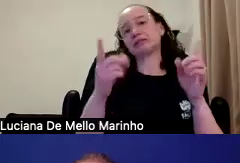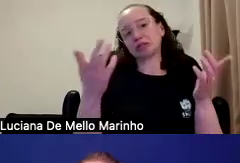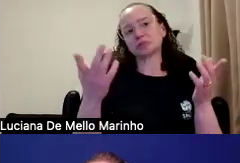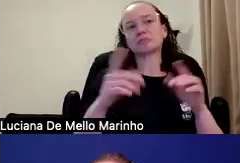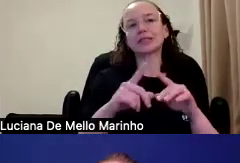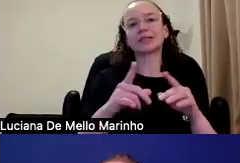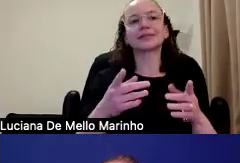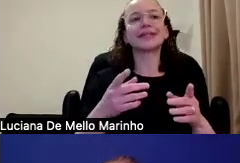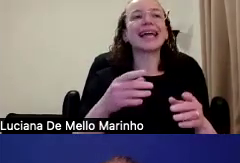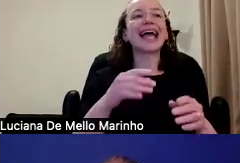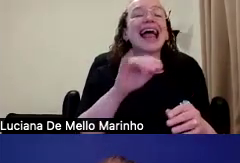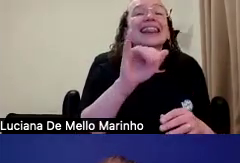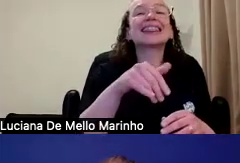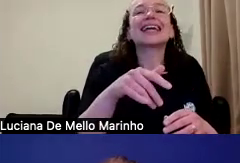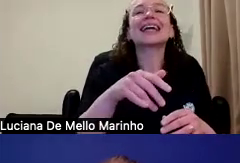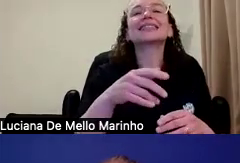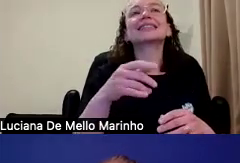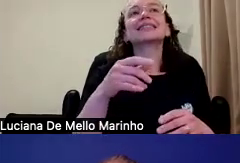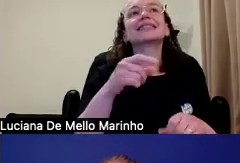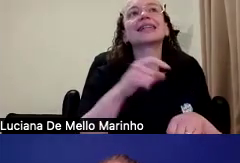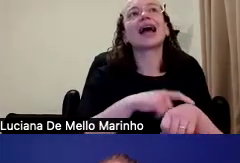cleaning? It's different.